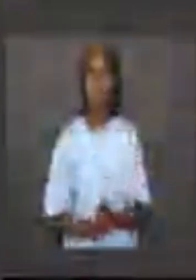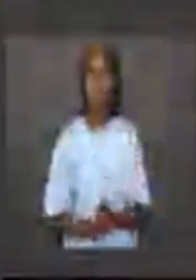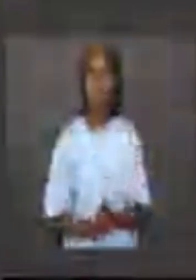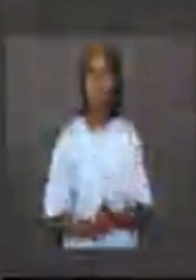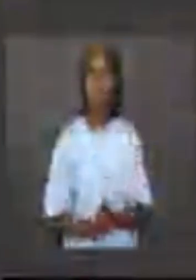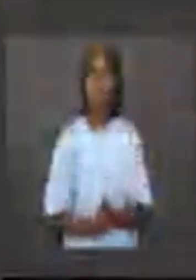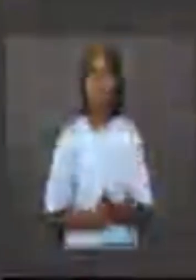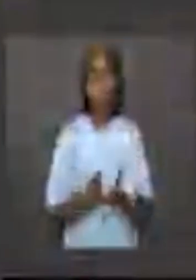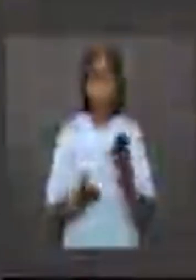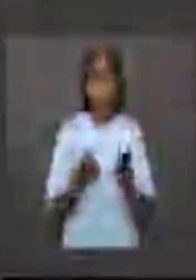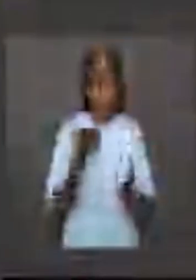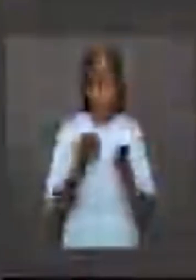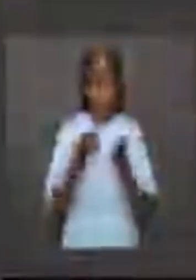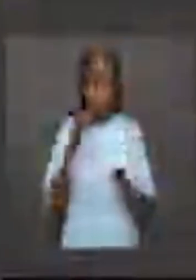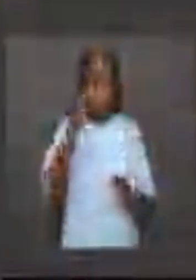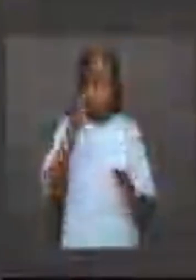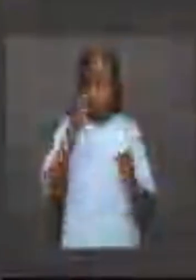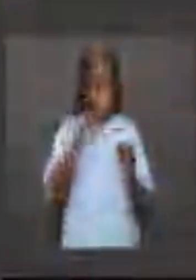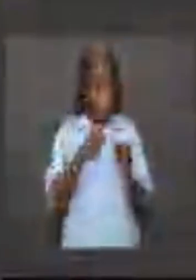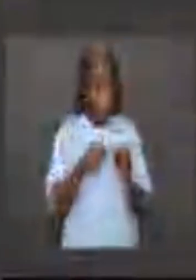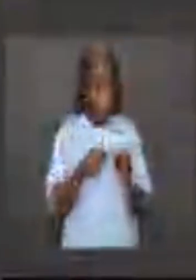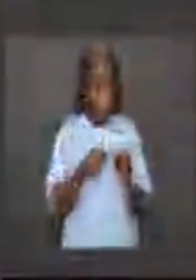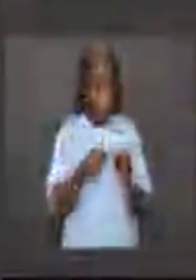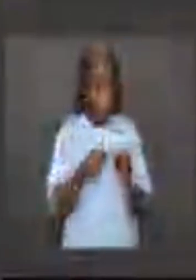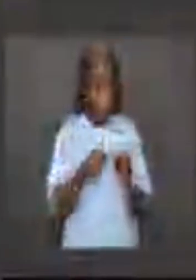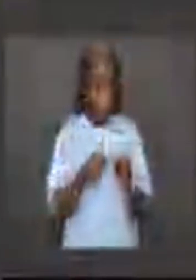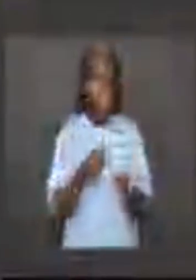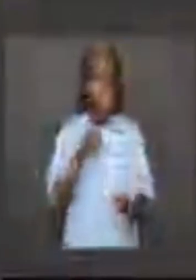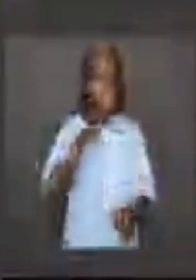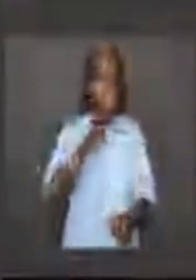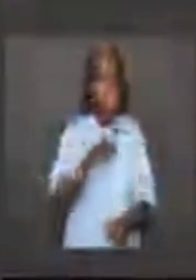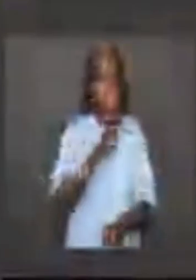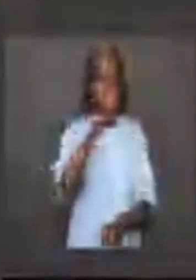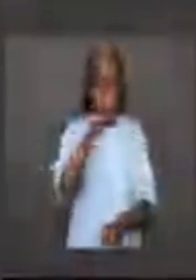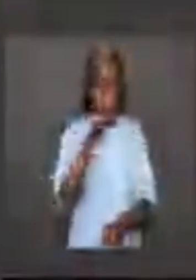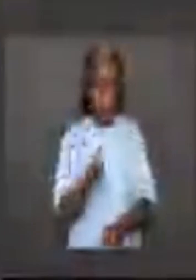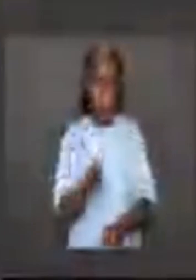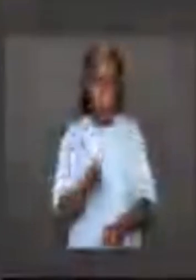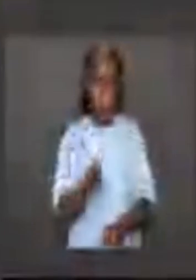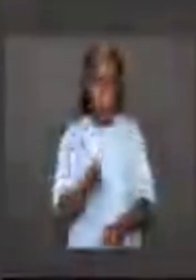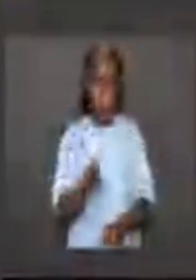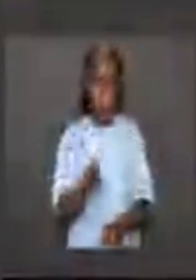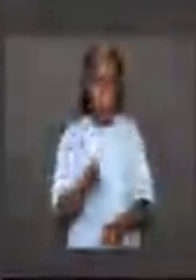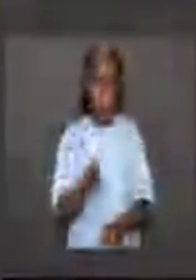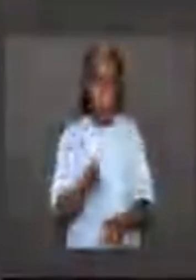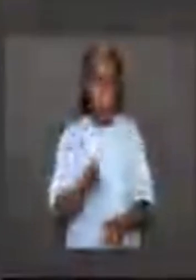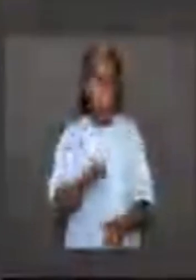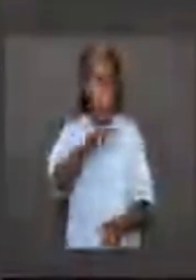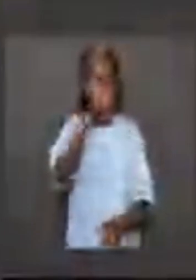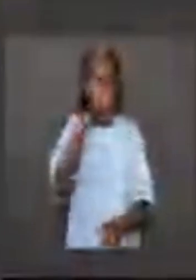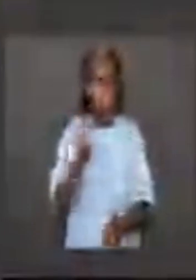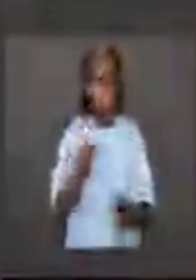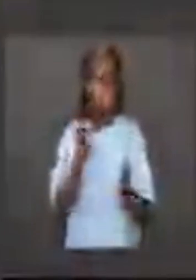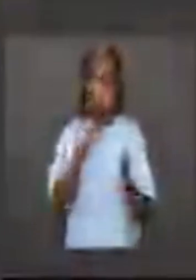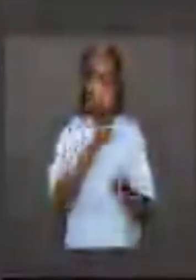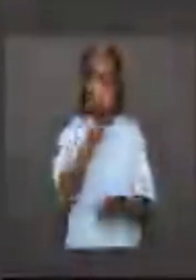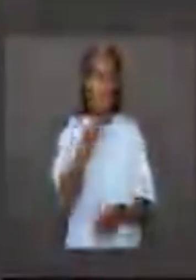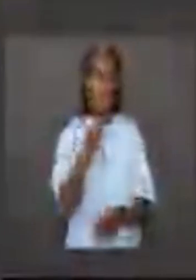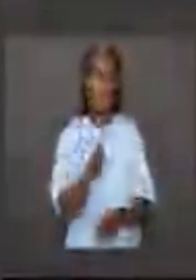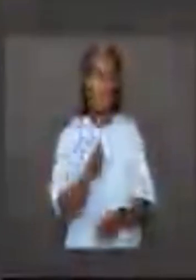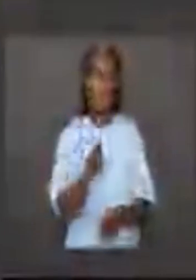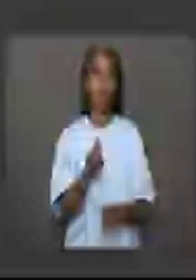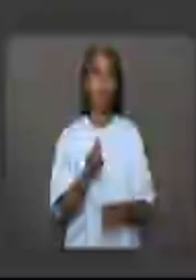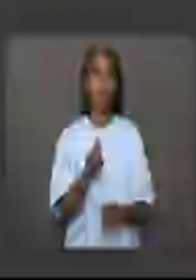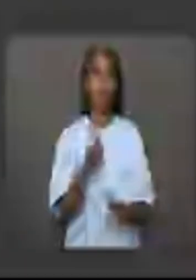You probably recall that a linear equation is any equation of